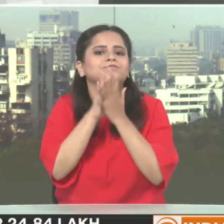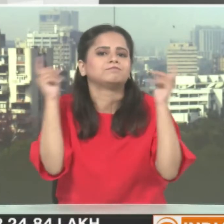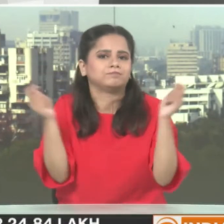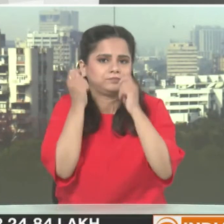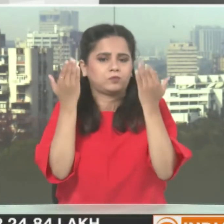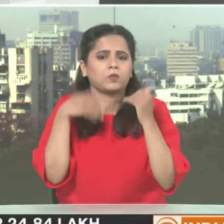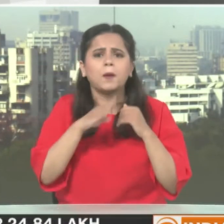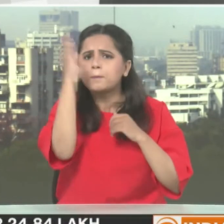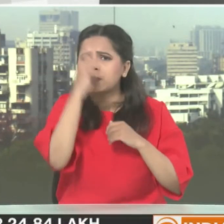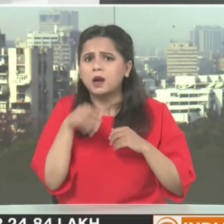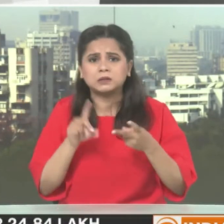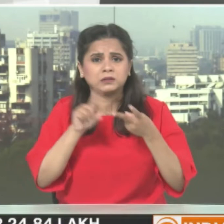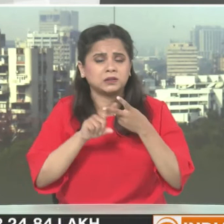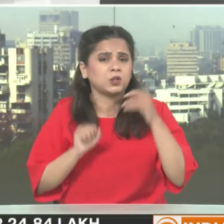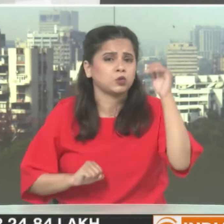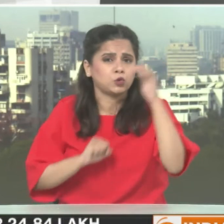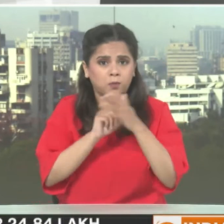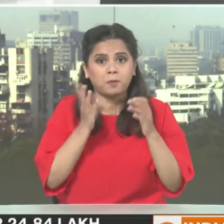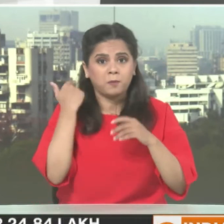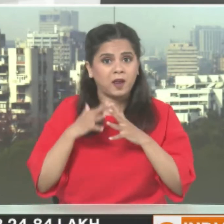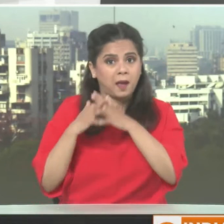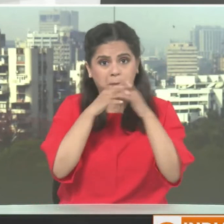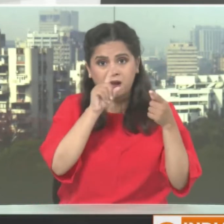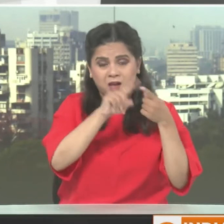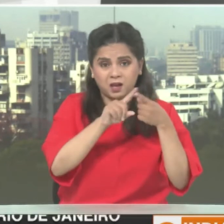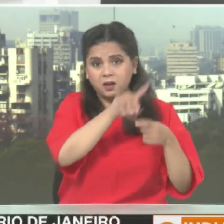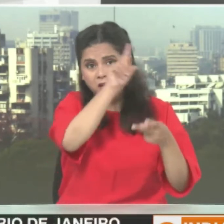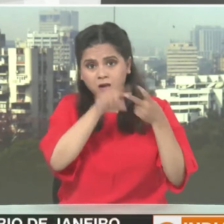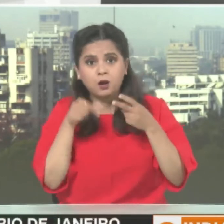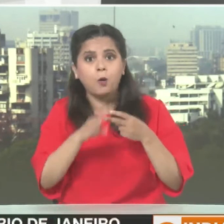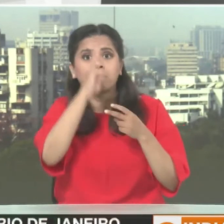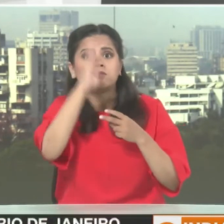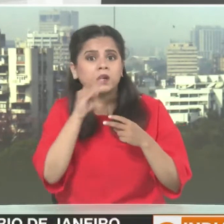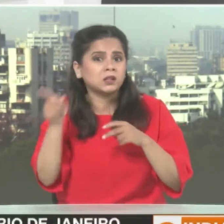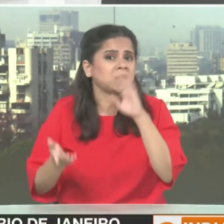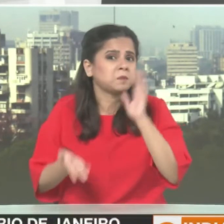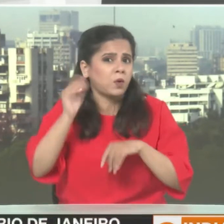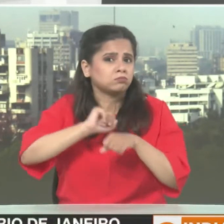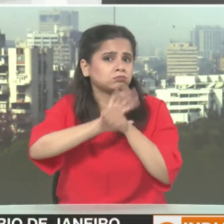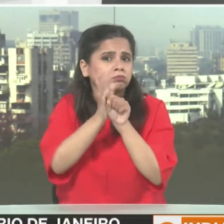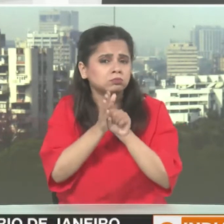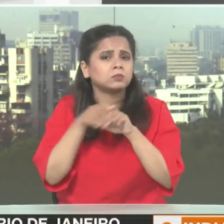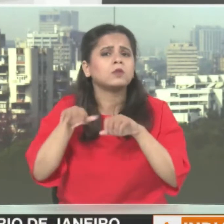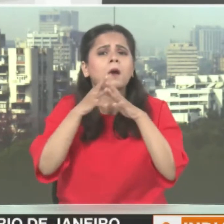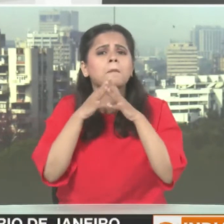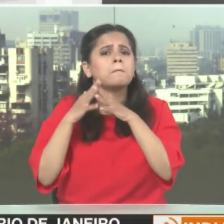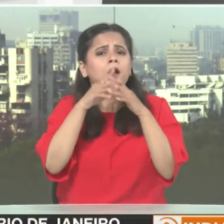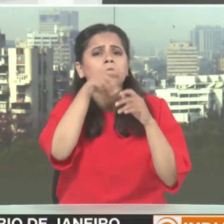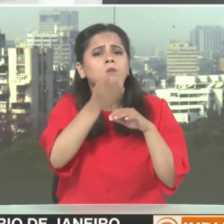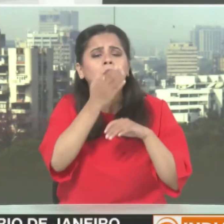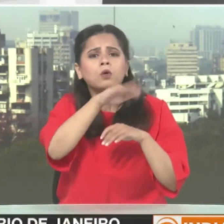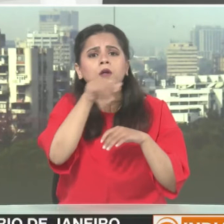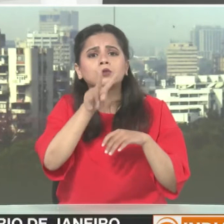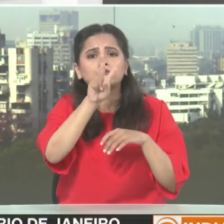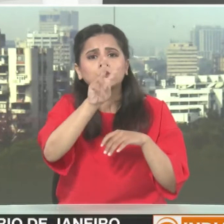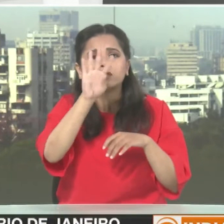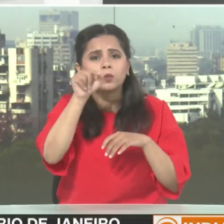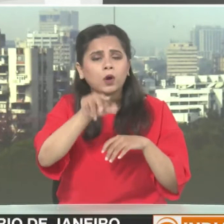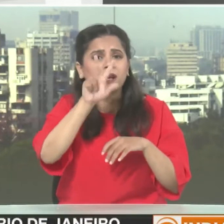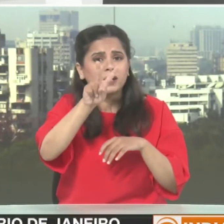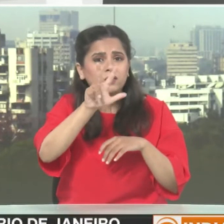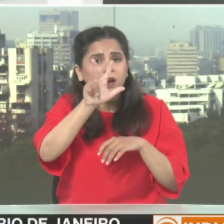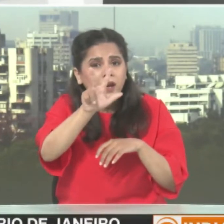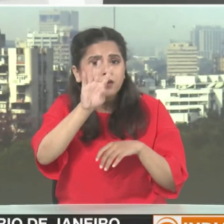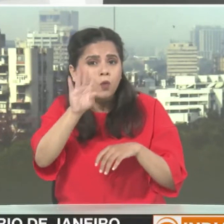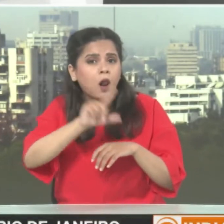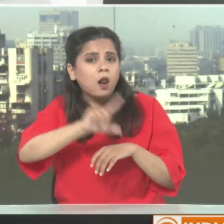the second worst hit country by the pandemic after the US, globally after the US with over 24.84 lakh cases of